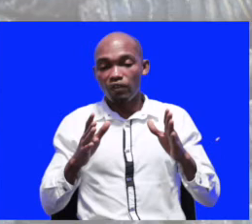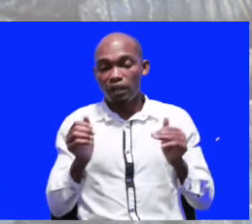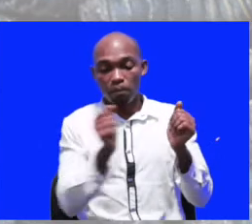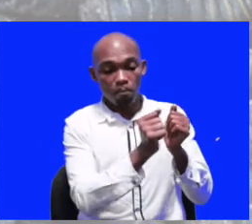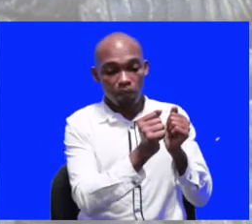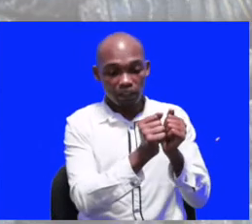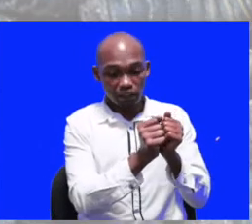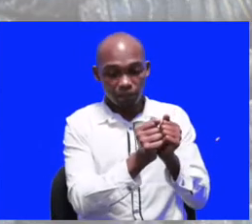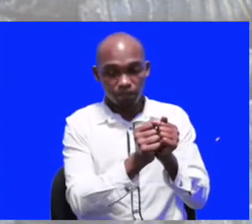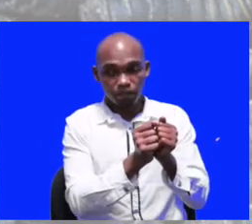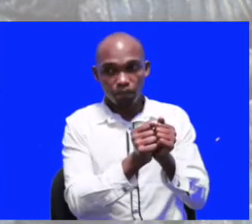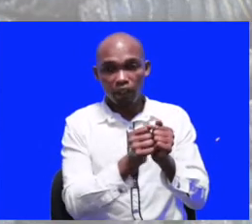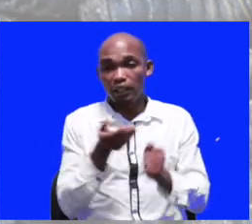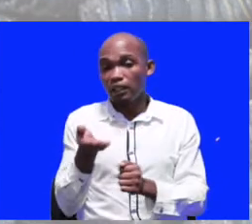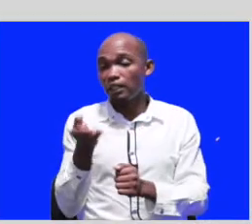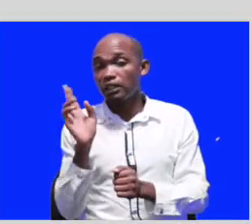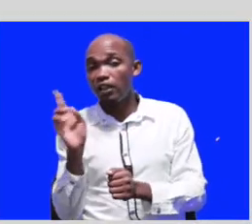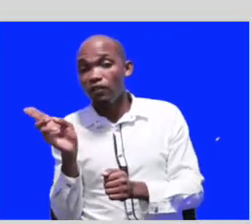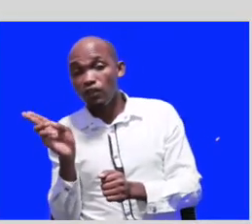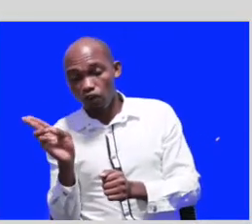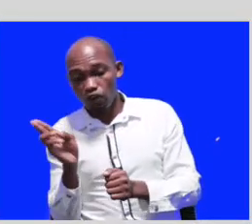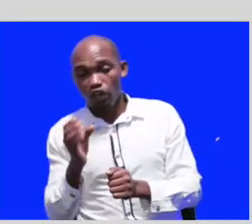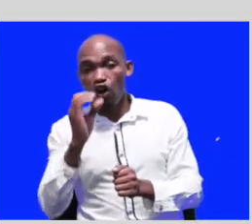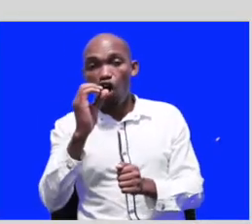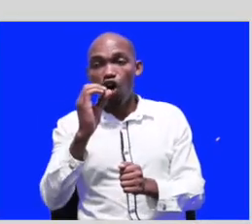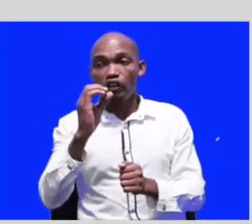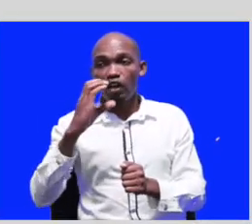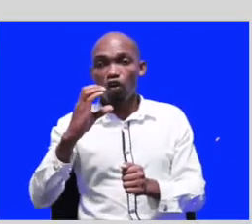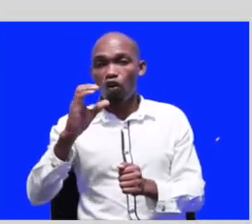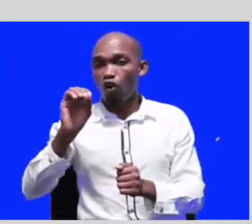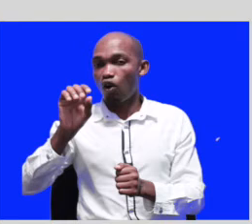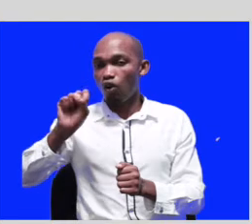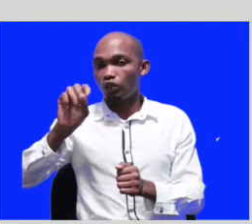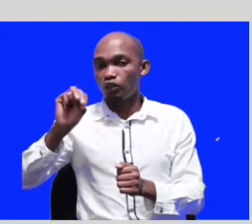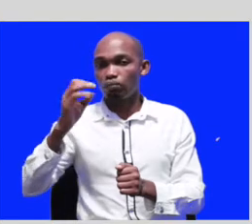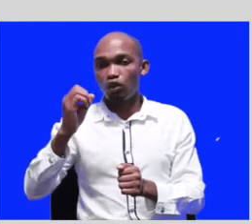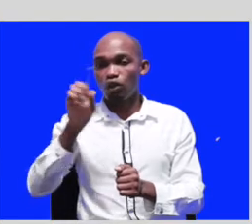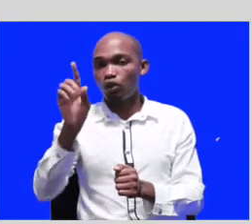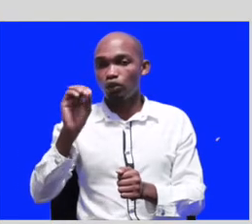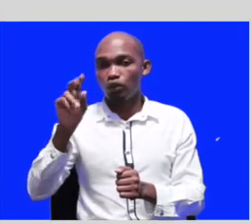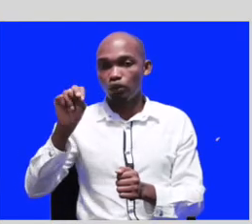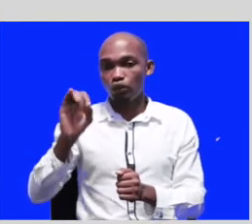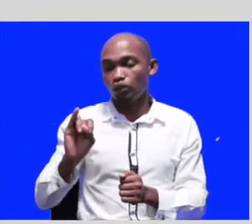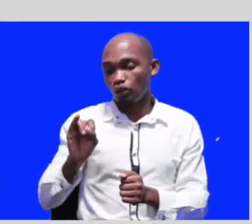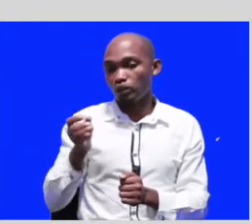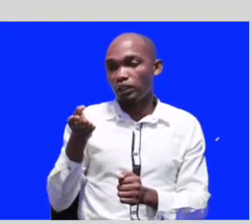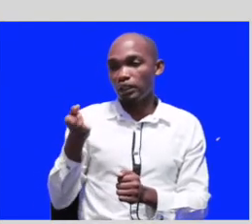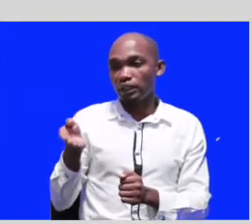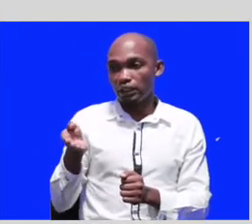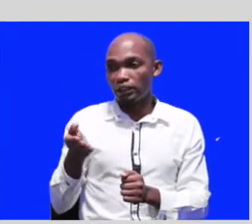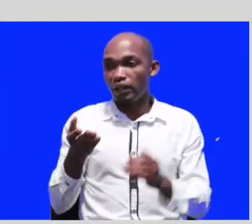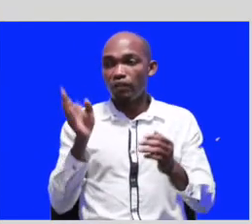from rotten meat. The last theory is Cosmozoan Theory. This theory states that life on